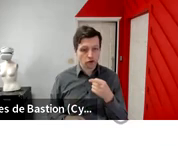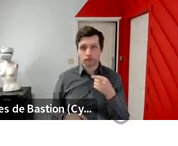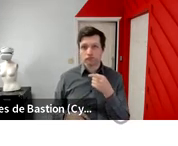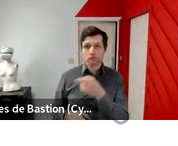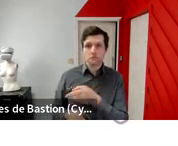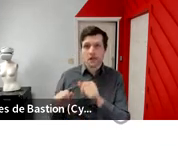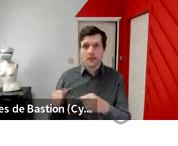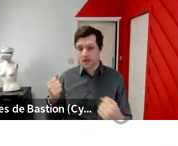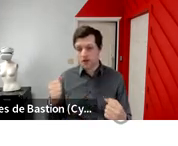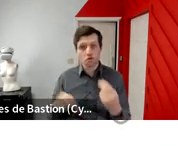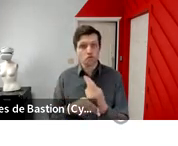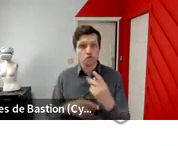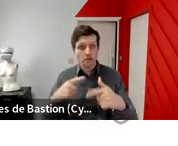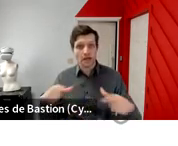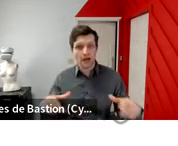Related to sign language users,